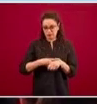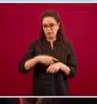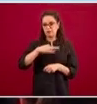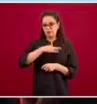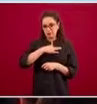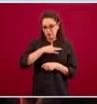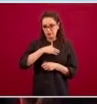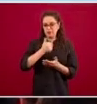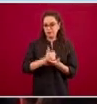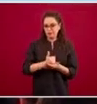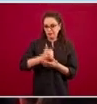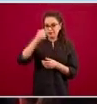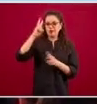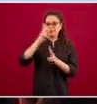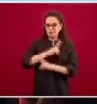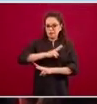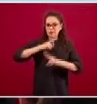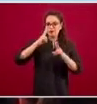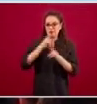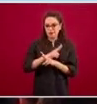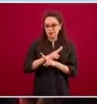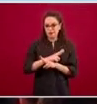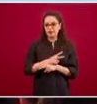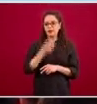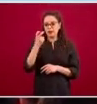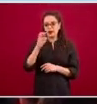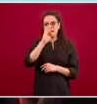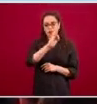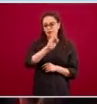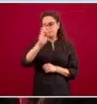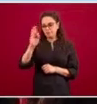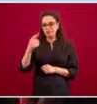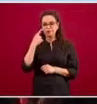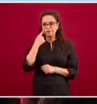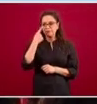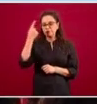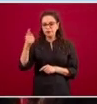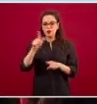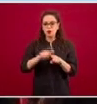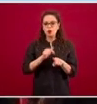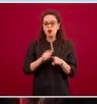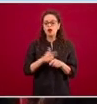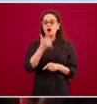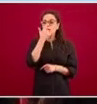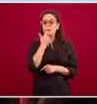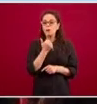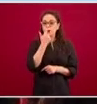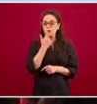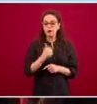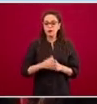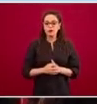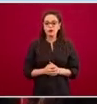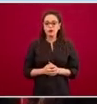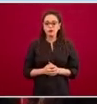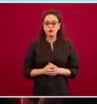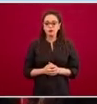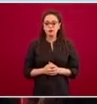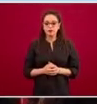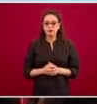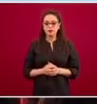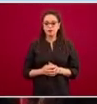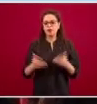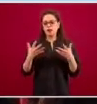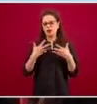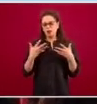Now, 3/4 have presented these infections on these dates, and this is the red